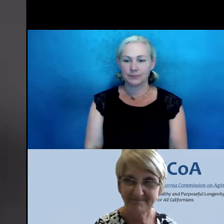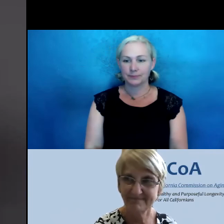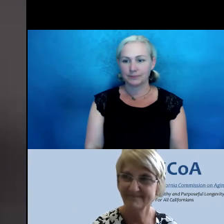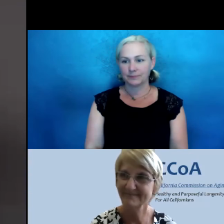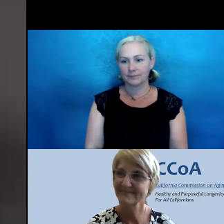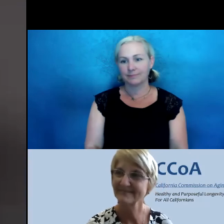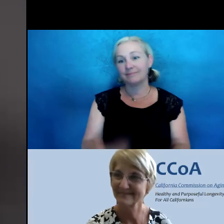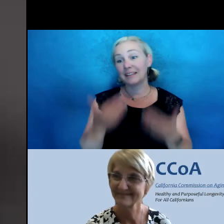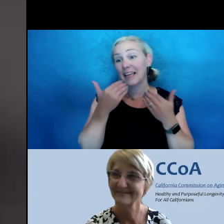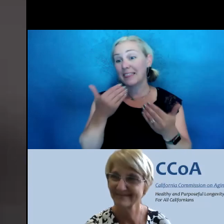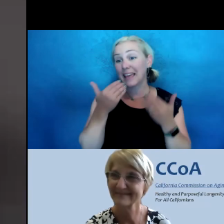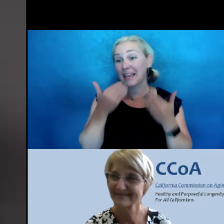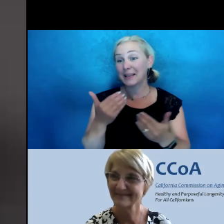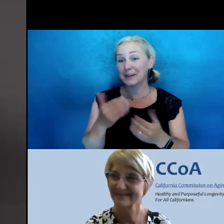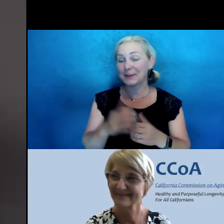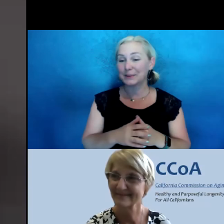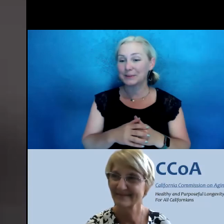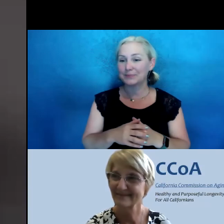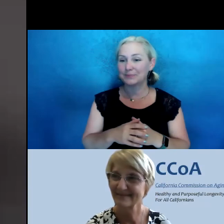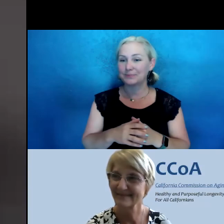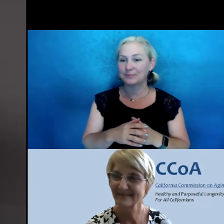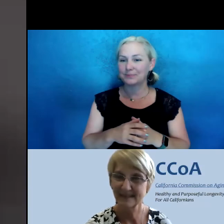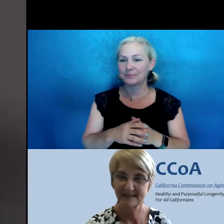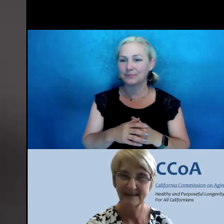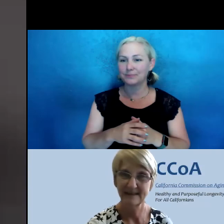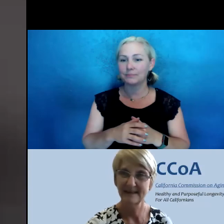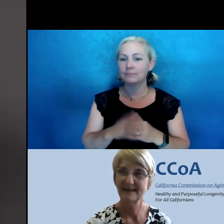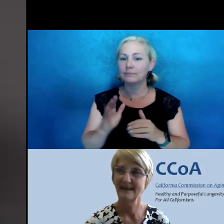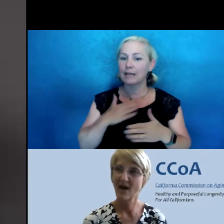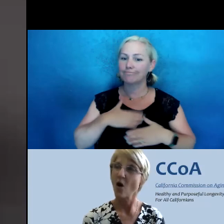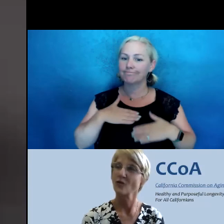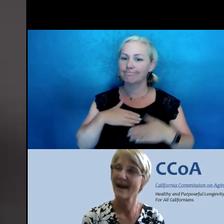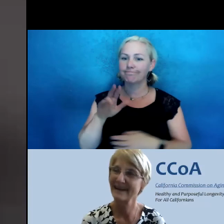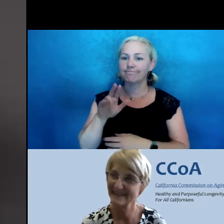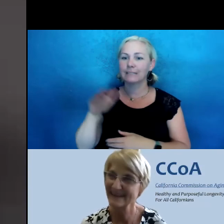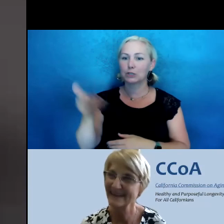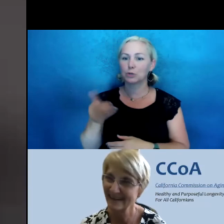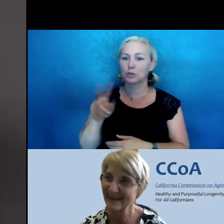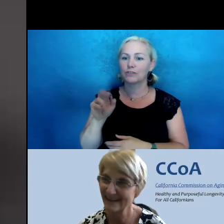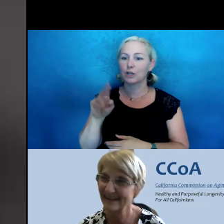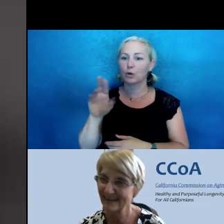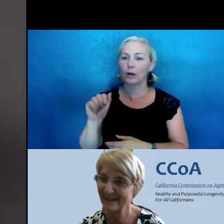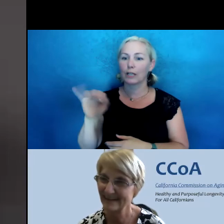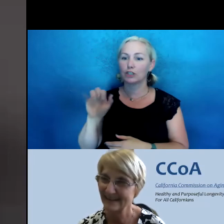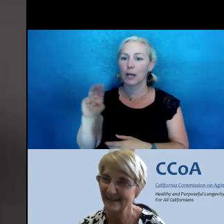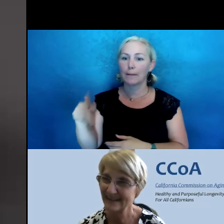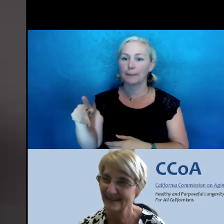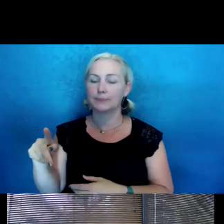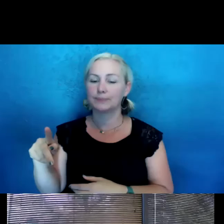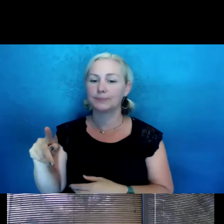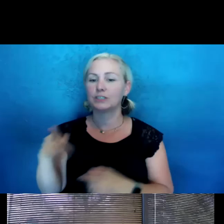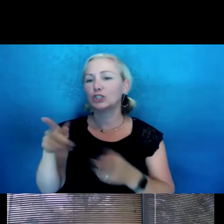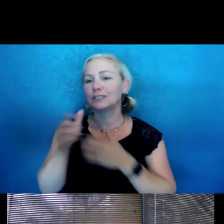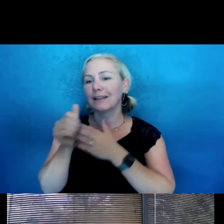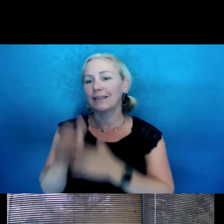Thank you, Chair Schmeeding. And now I have the pleasure of introducing Victoria Jump, who also wears more than one hat. Victoria is the leader